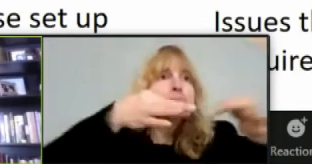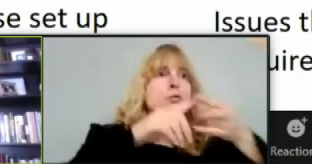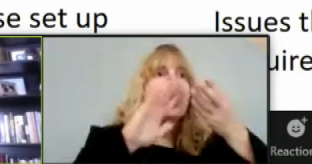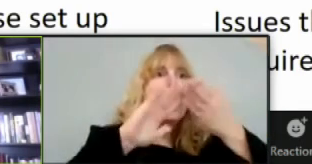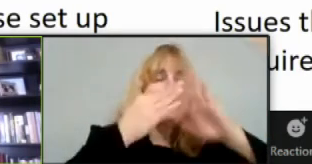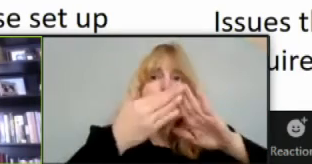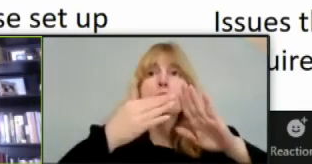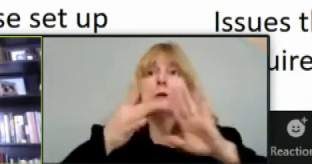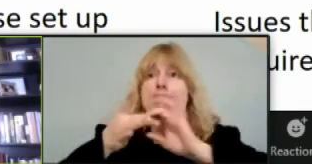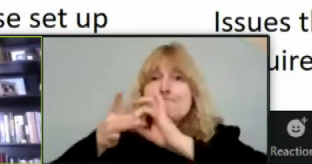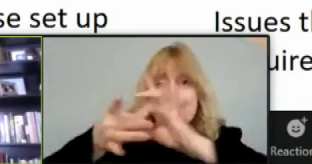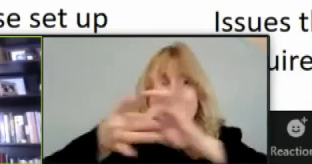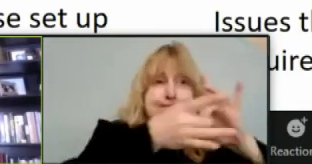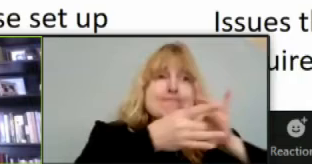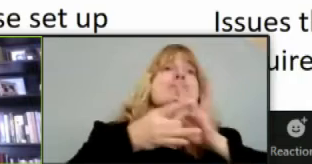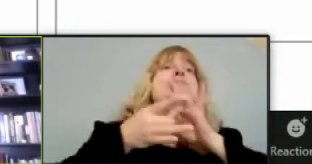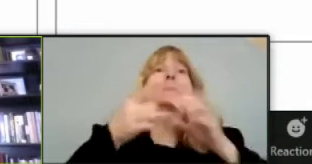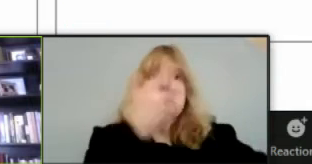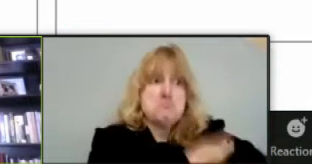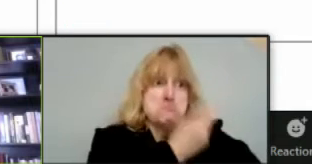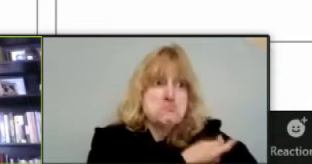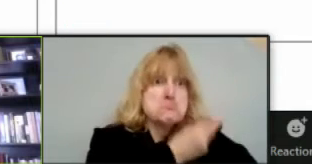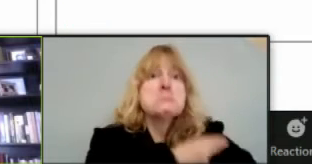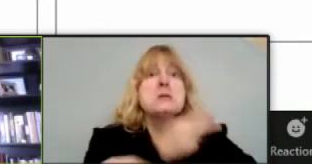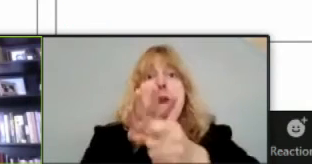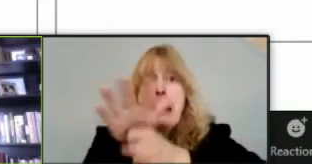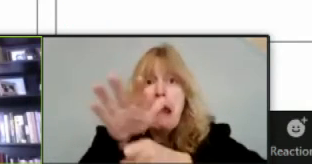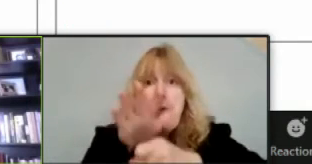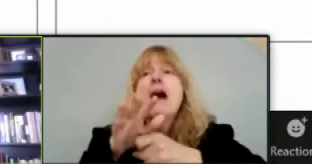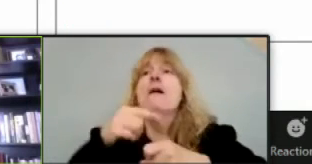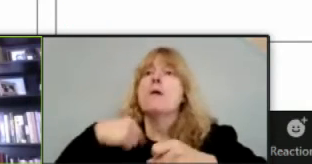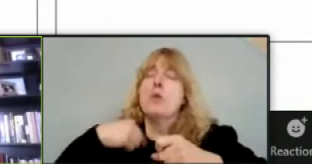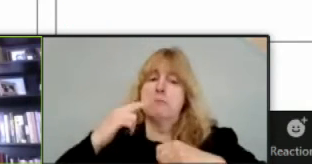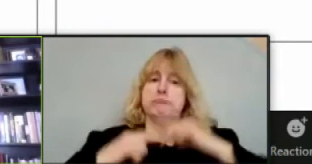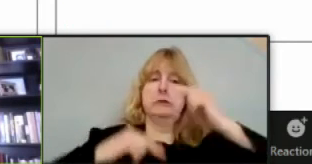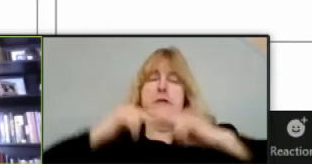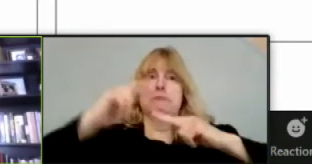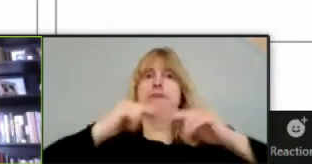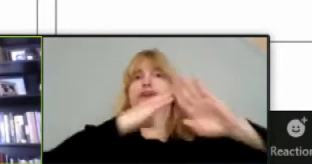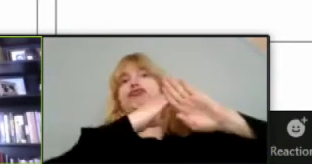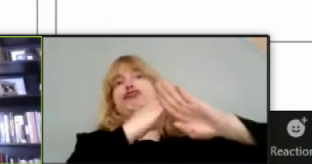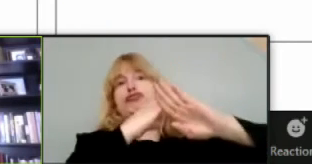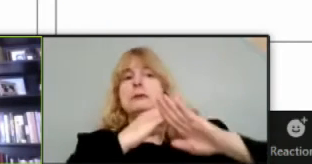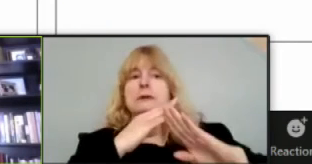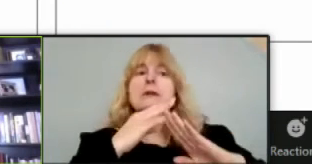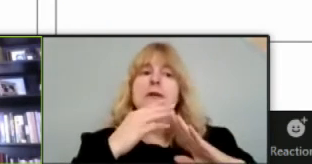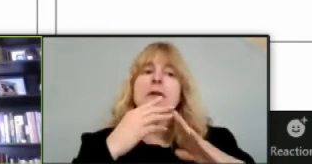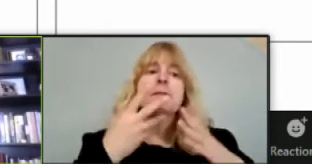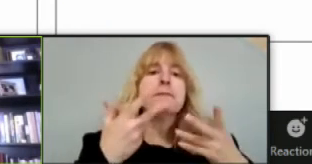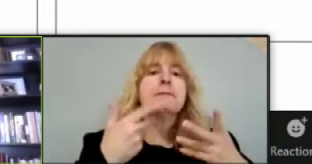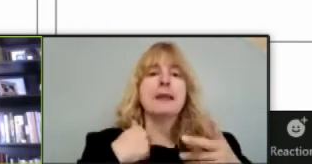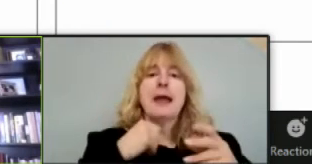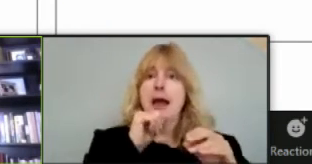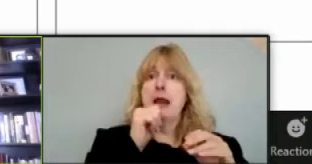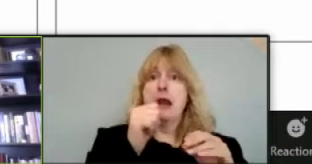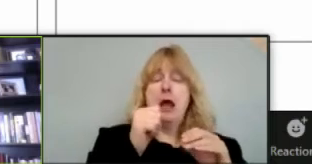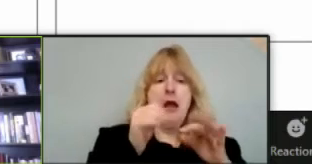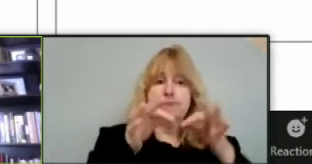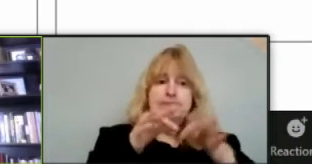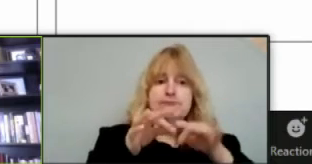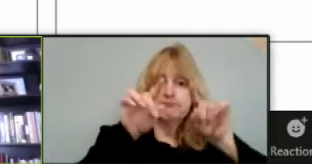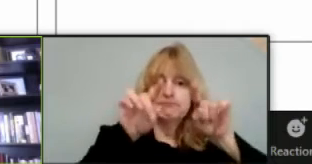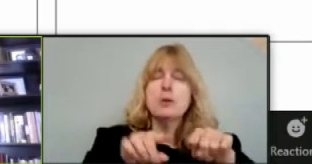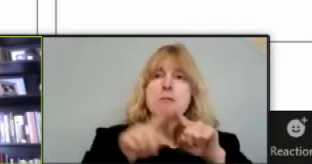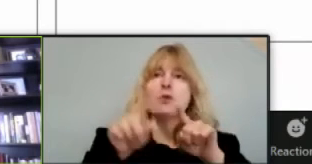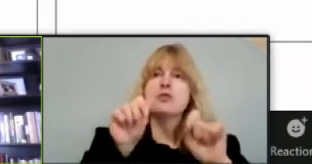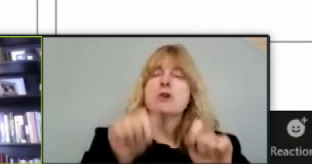we can get to where we need to be to have confidence. I'm not going through this, but I'm putting it in here so people can look at it later when they